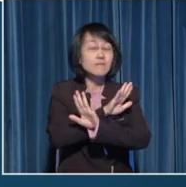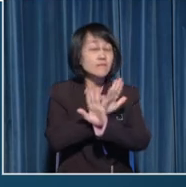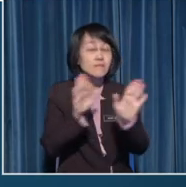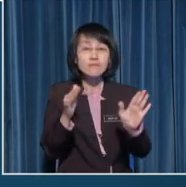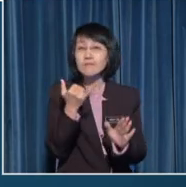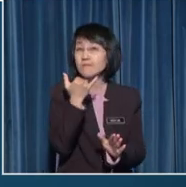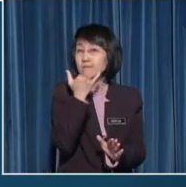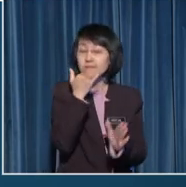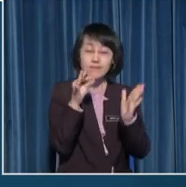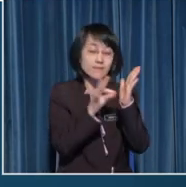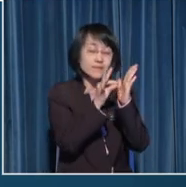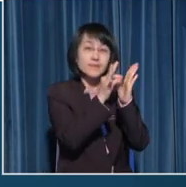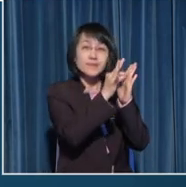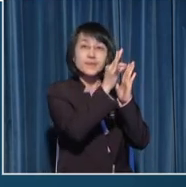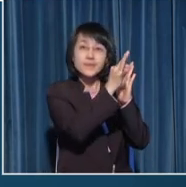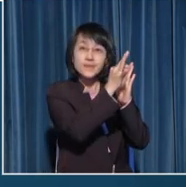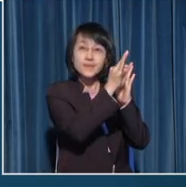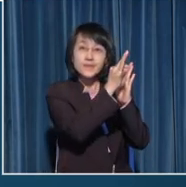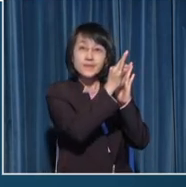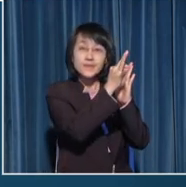a miscount.